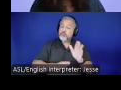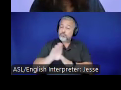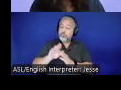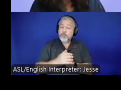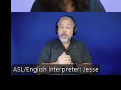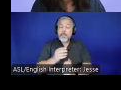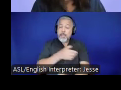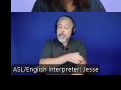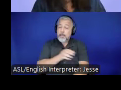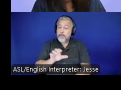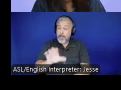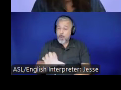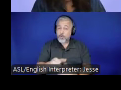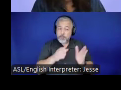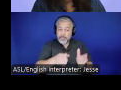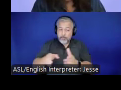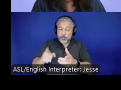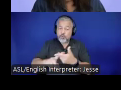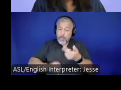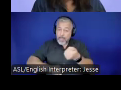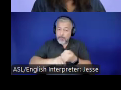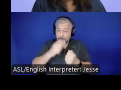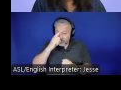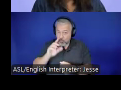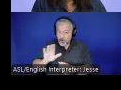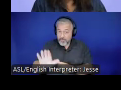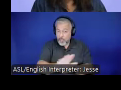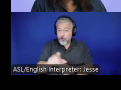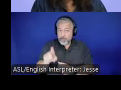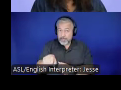empowering individuals to advocate for their needs,